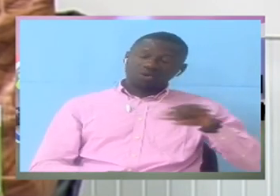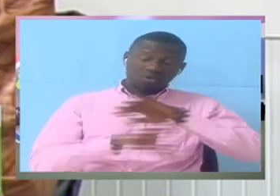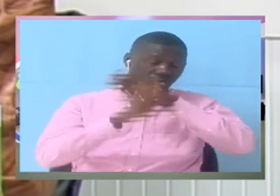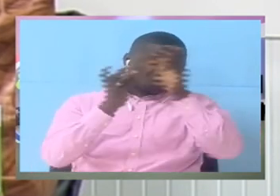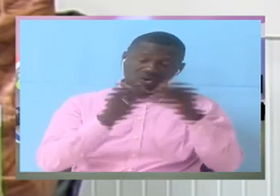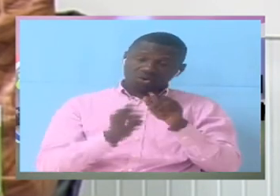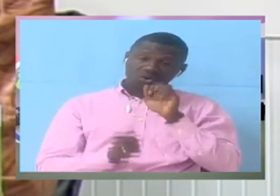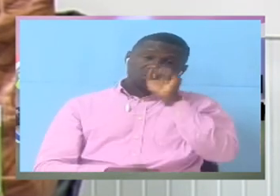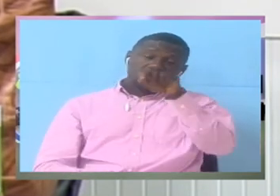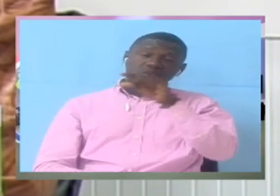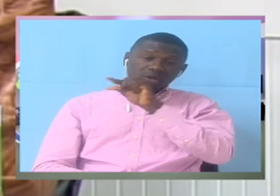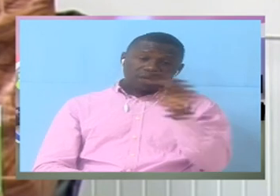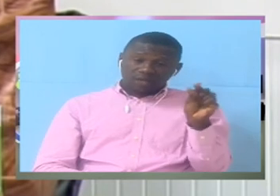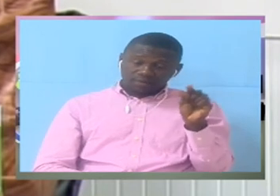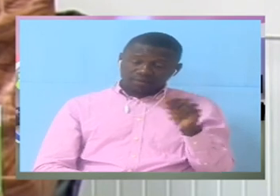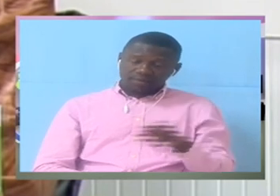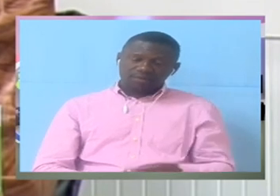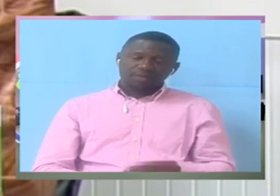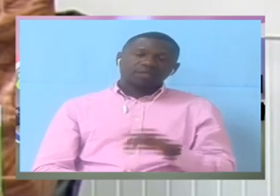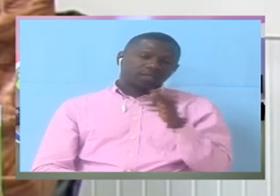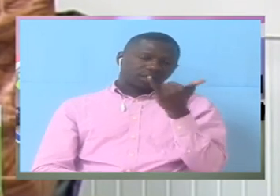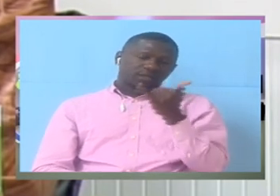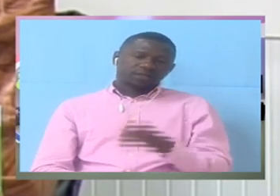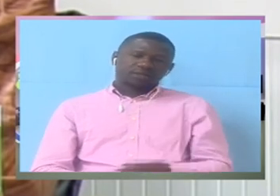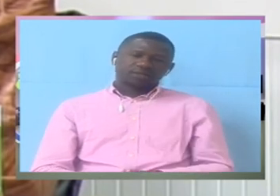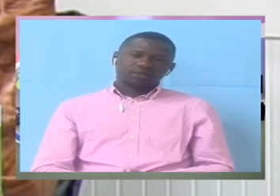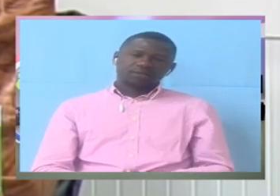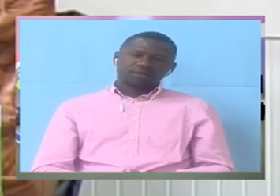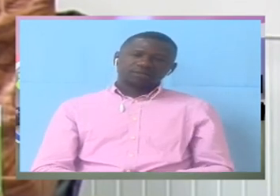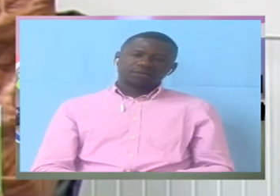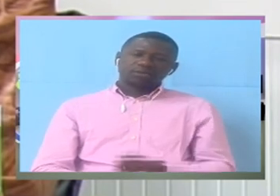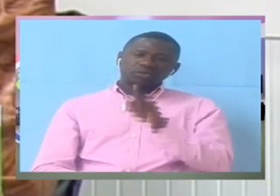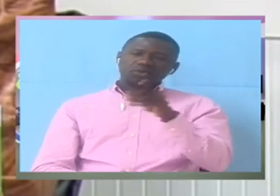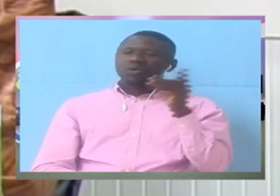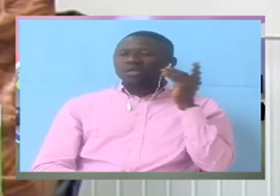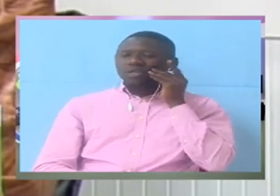names. What's your date of birth? Silang muneketa la wulu sangote.